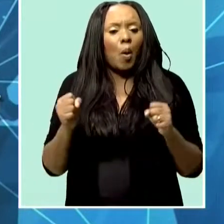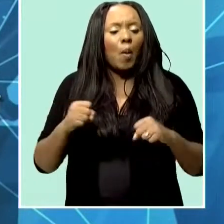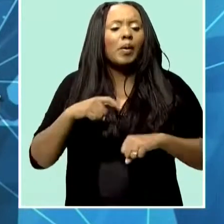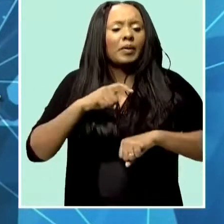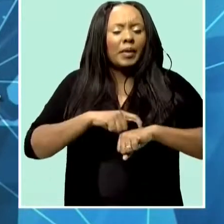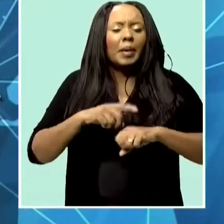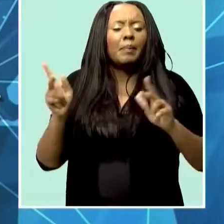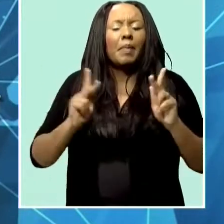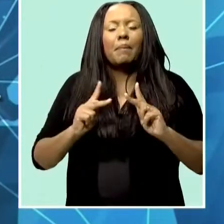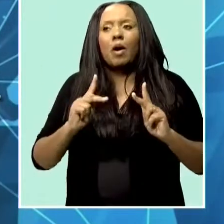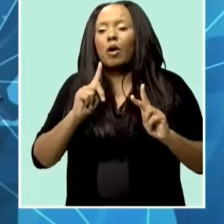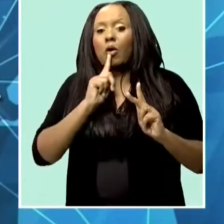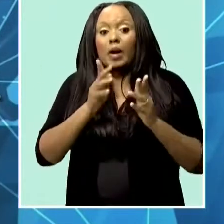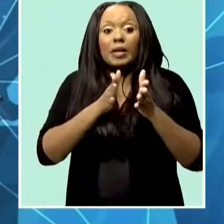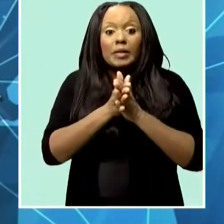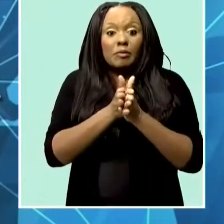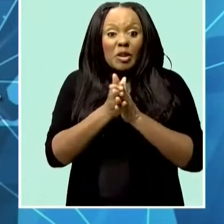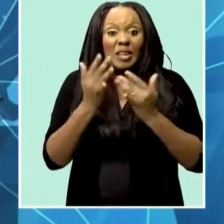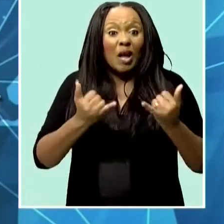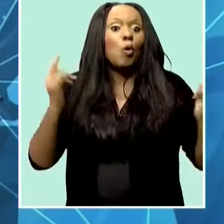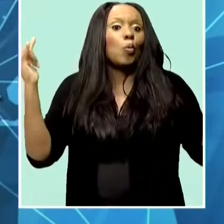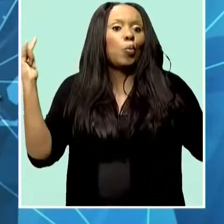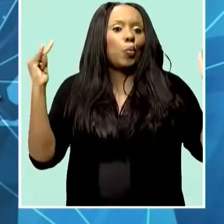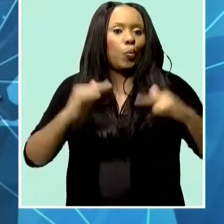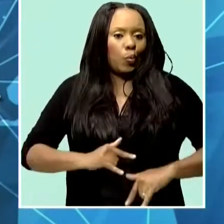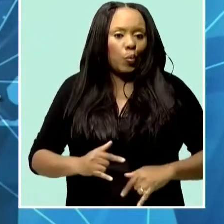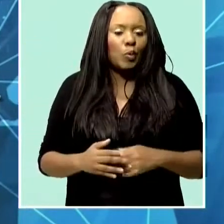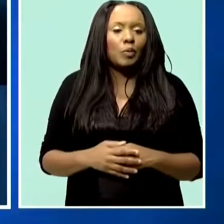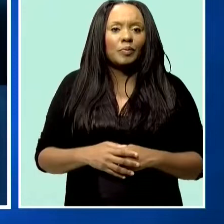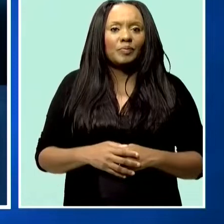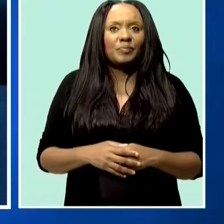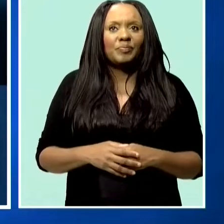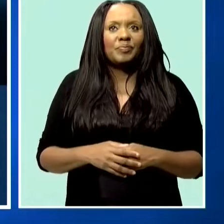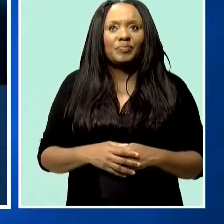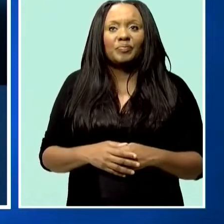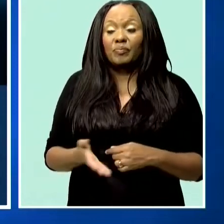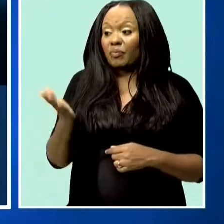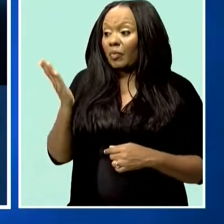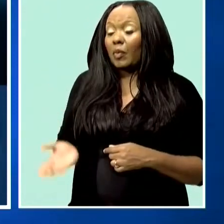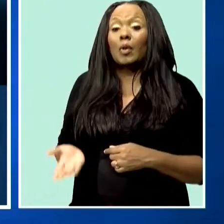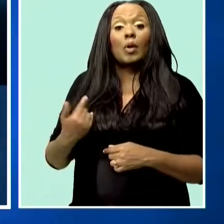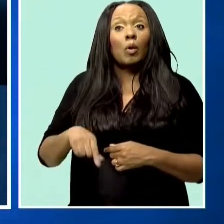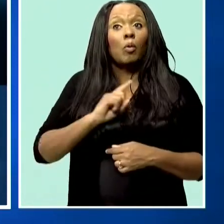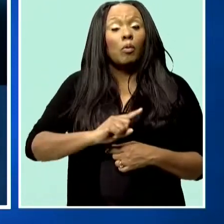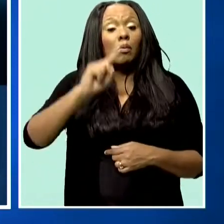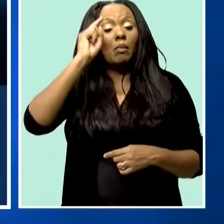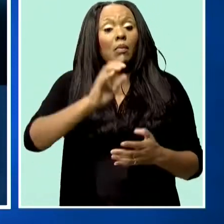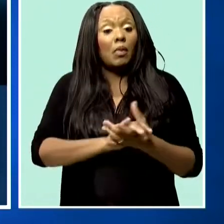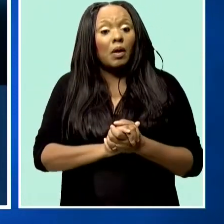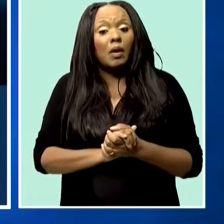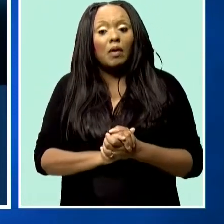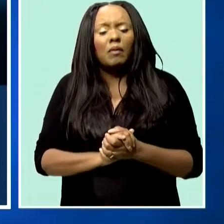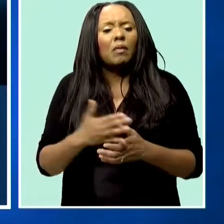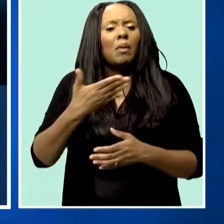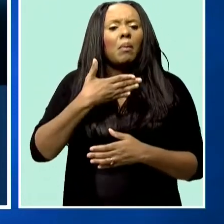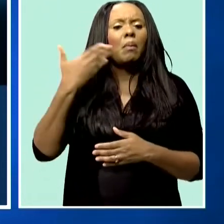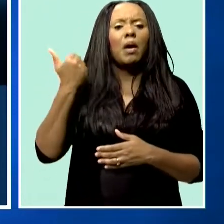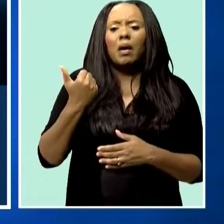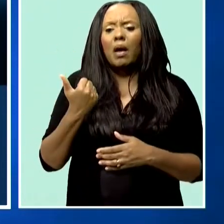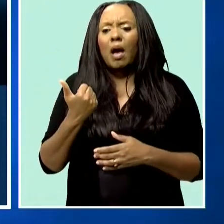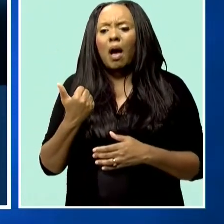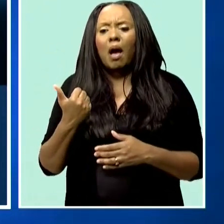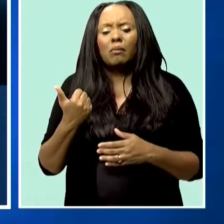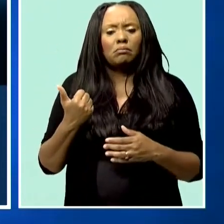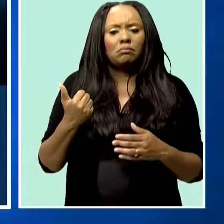prime position for the winter tourist season. We certainly believe that it's going to make us more competitive as persons from our various